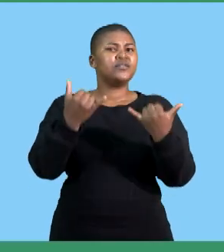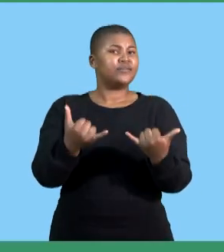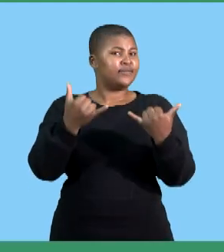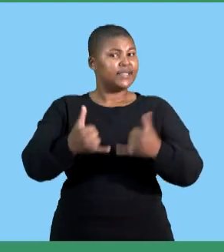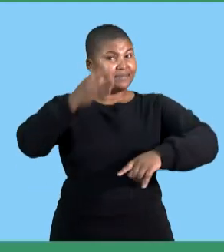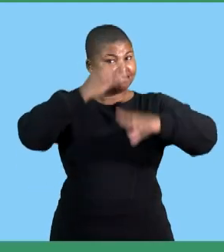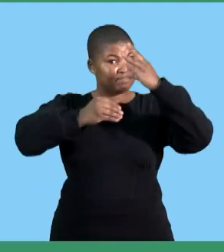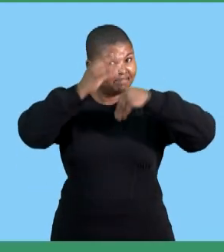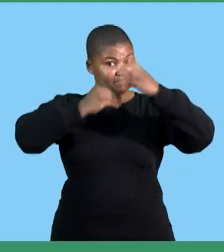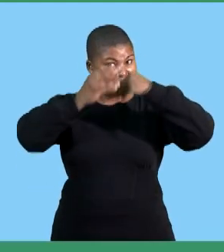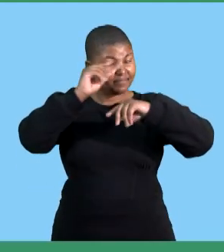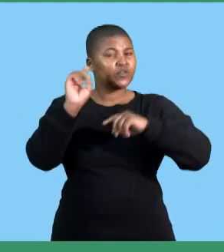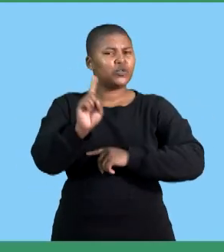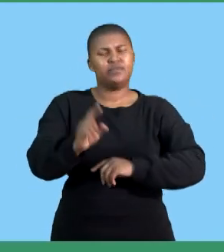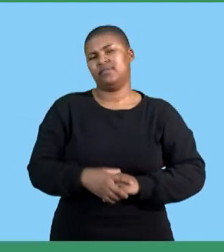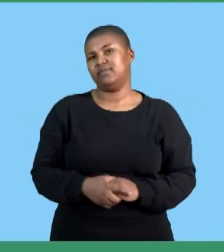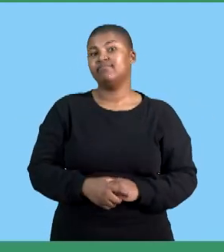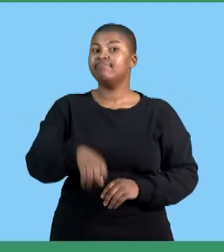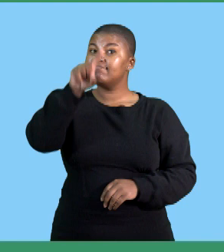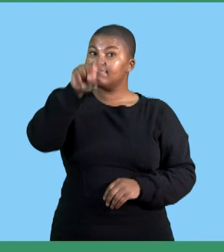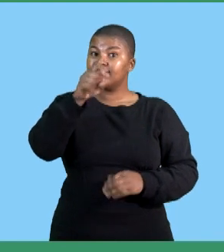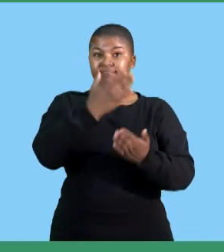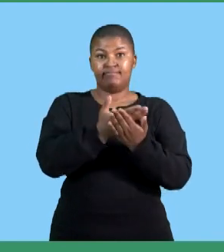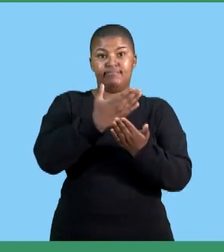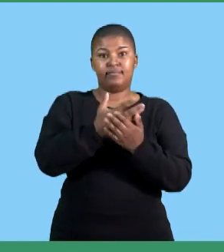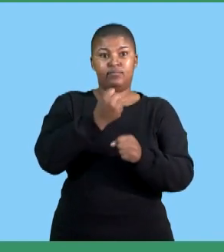In today's lesson, you must be able to